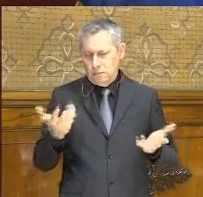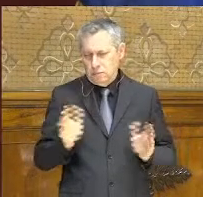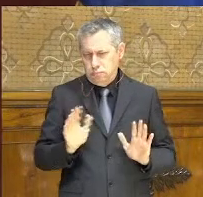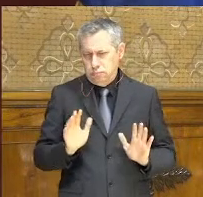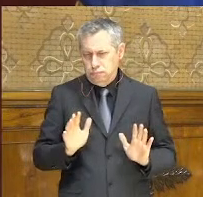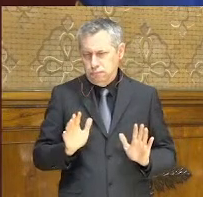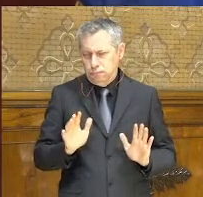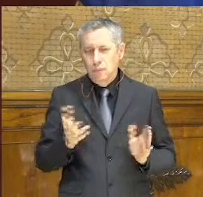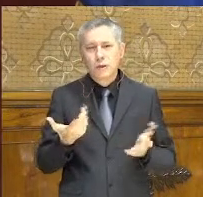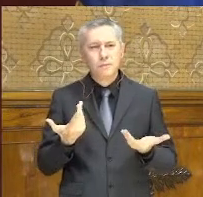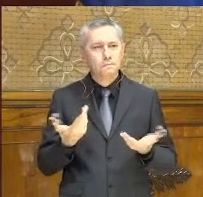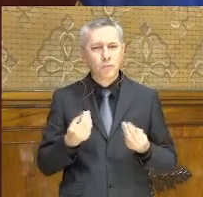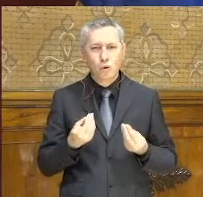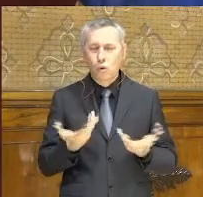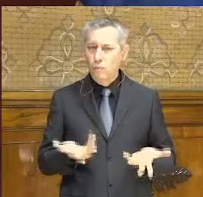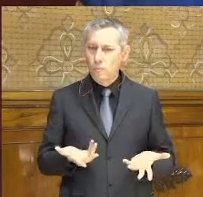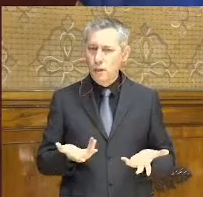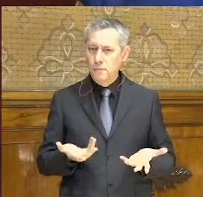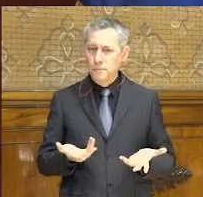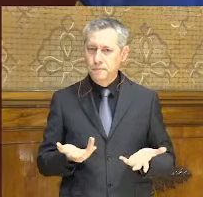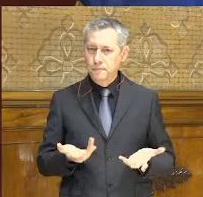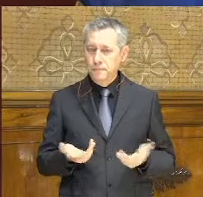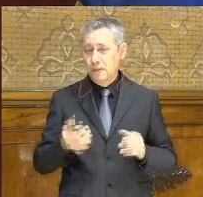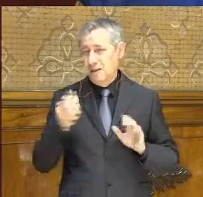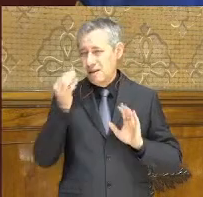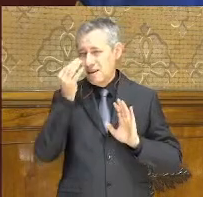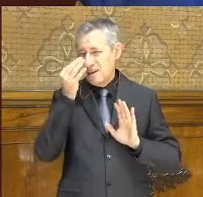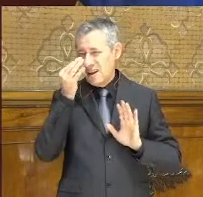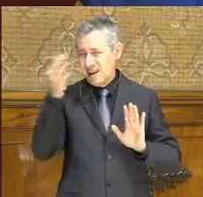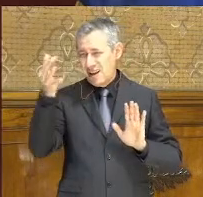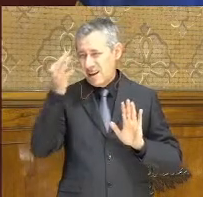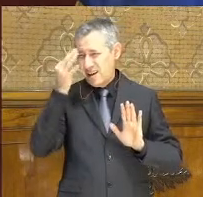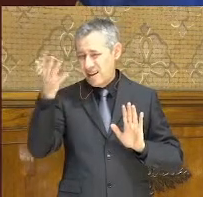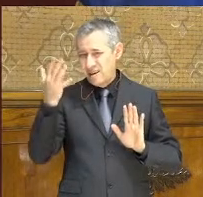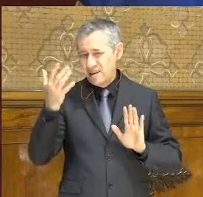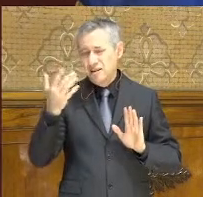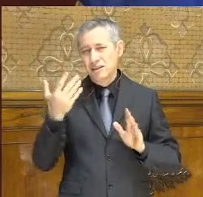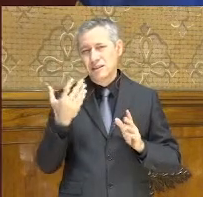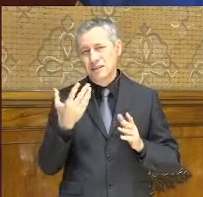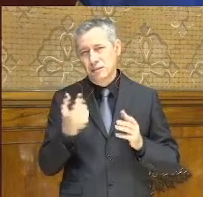We are rarely prepared for our own times.